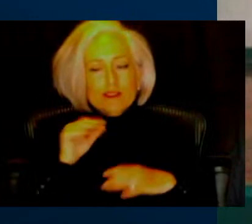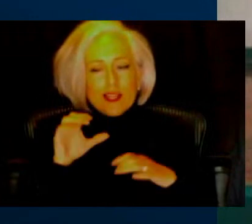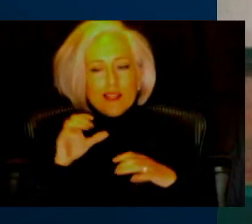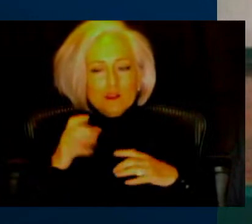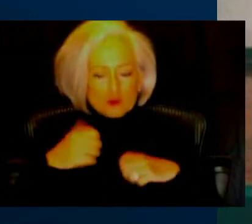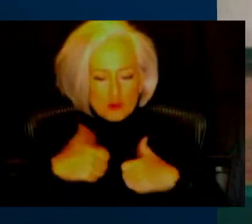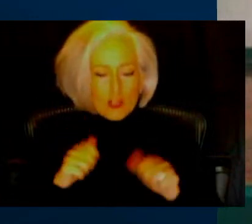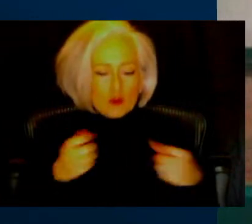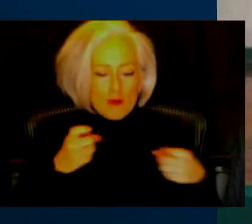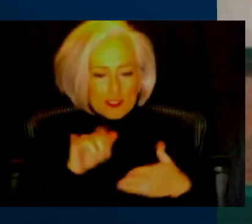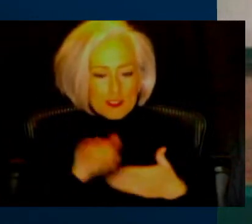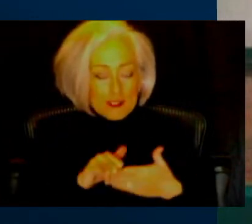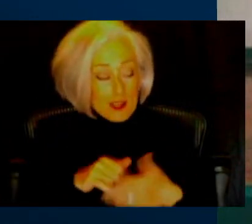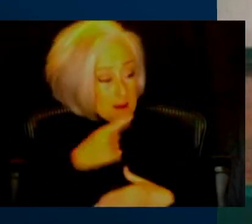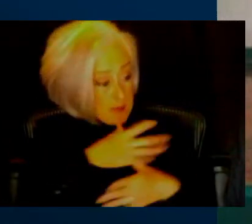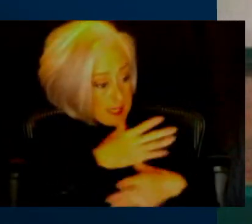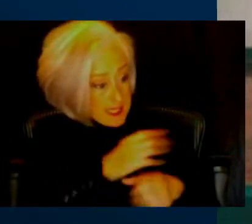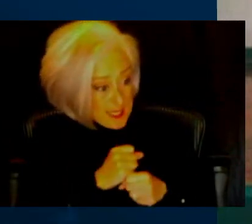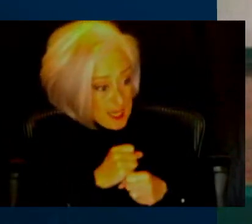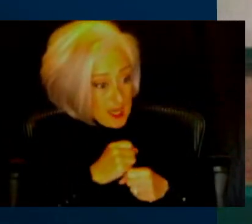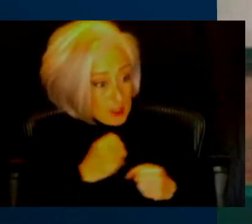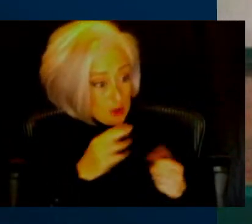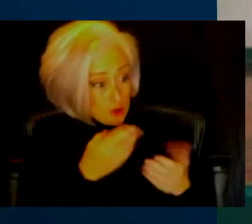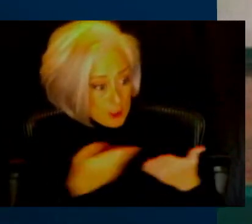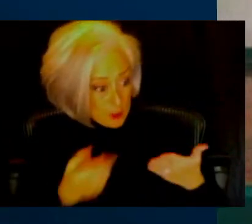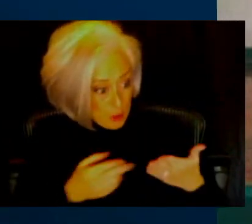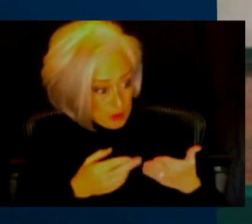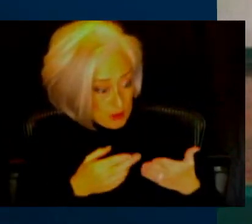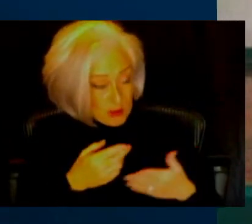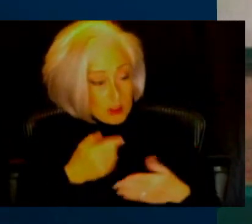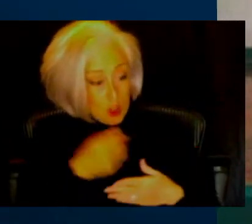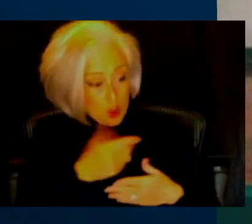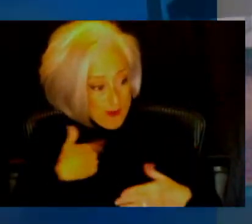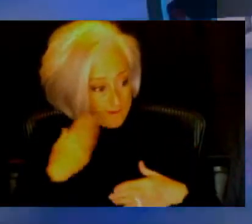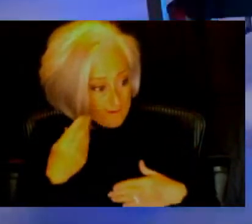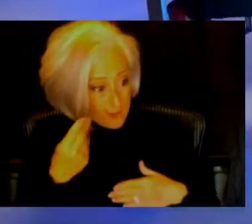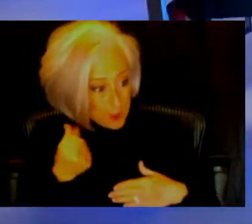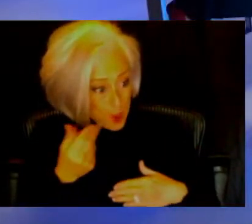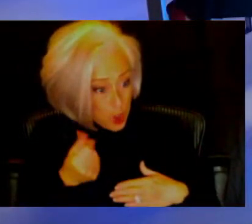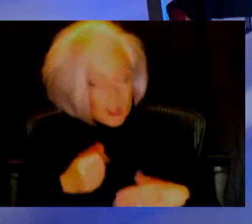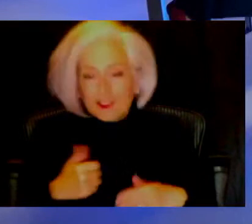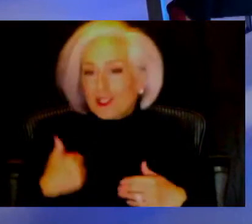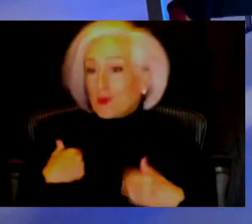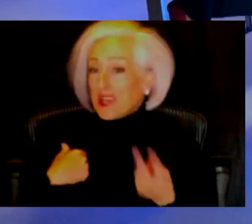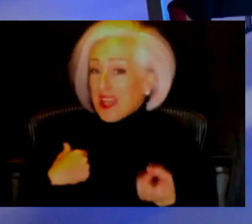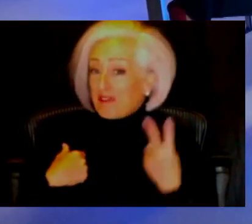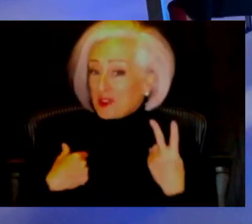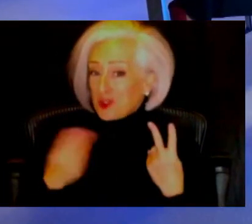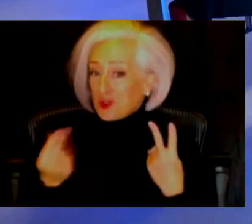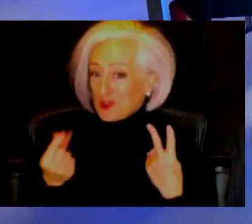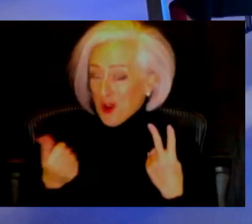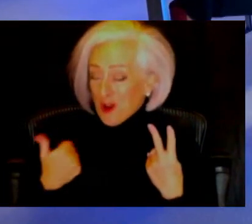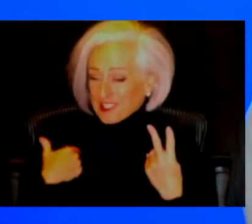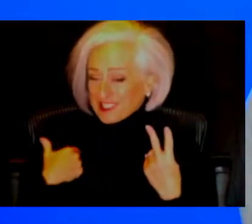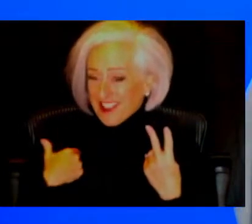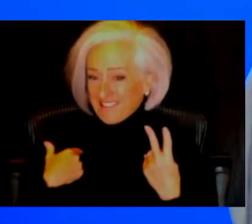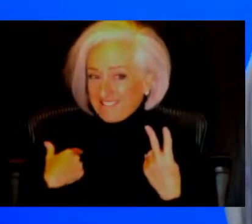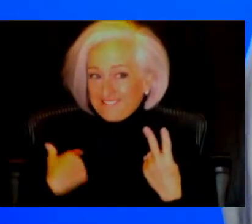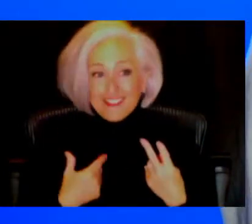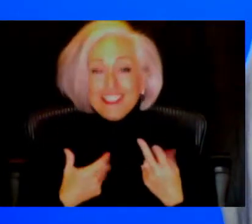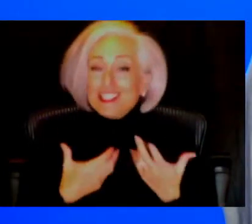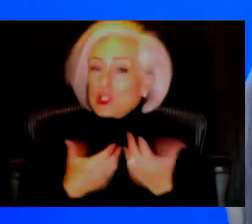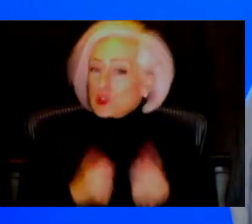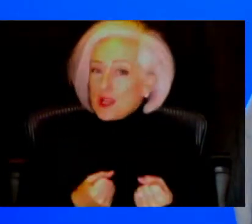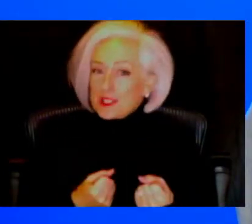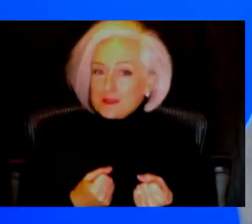to access those resources. Do you guys have a dog in the house? We have 2 dogs. Okay. And trust me, they are an